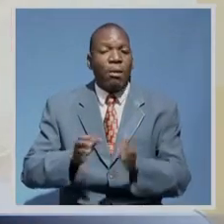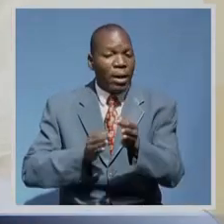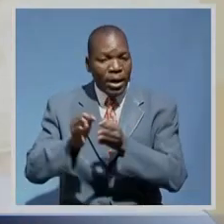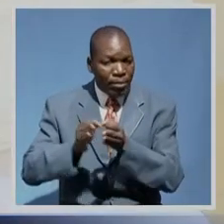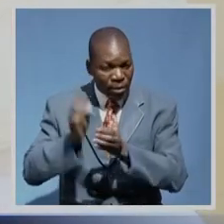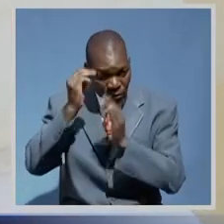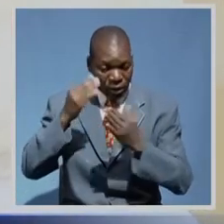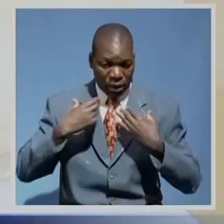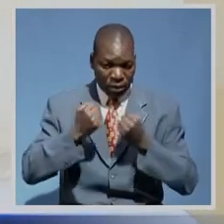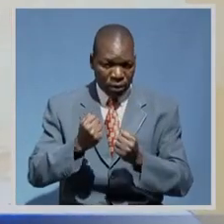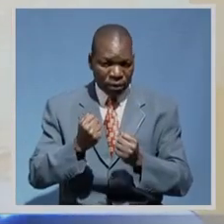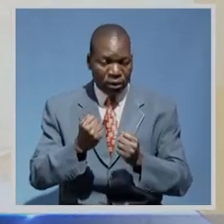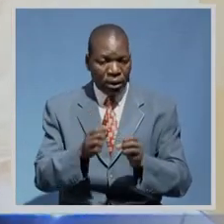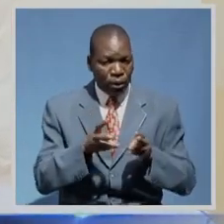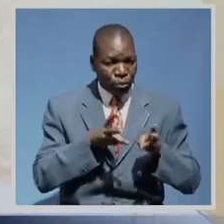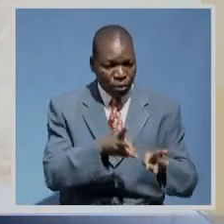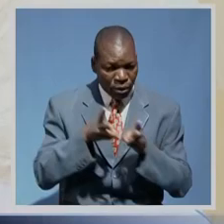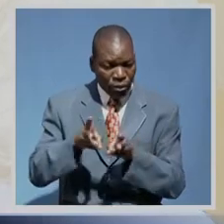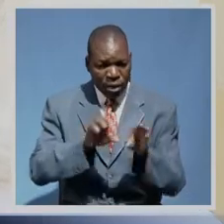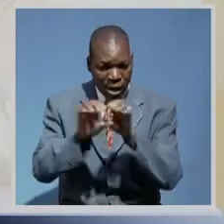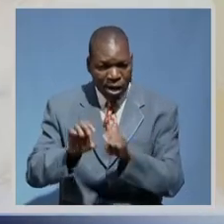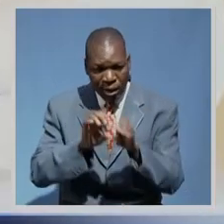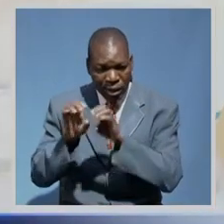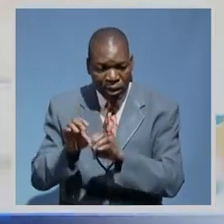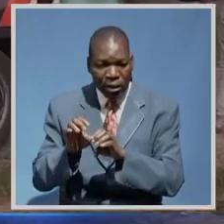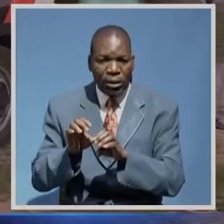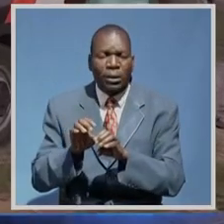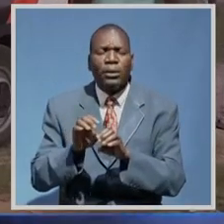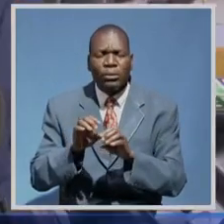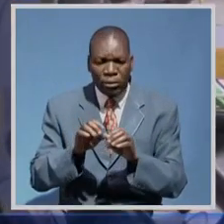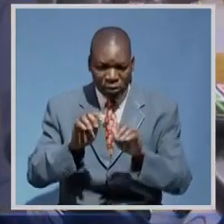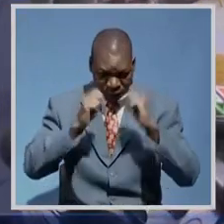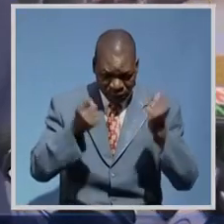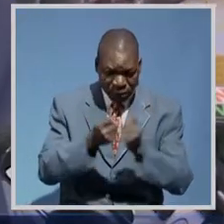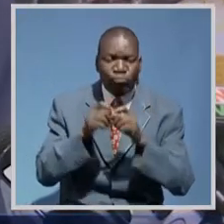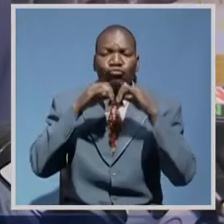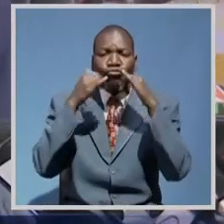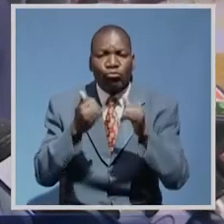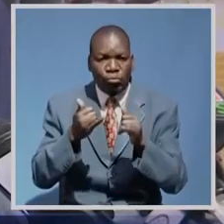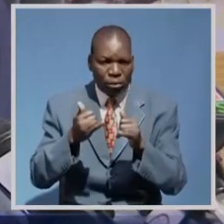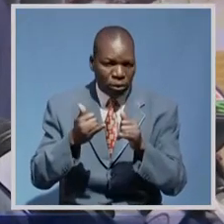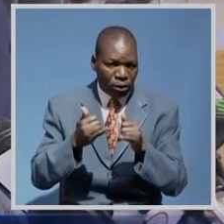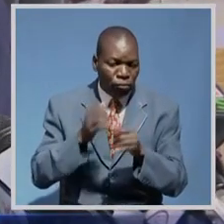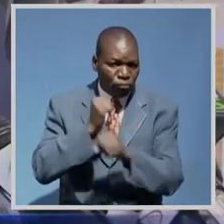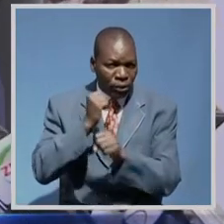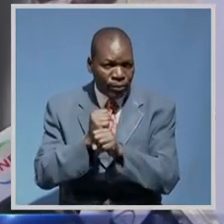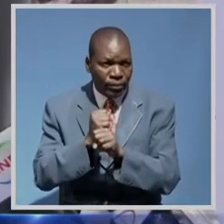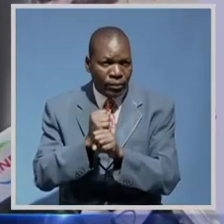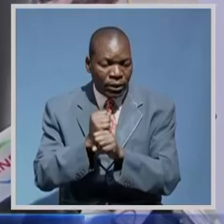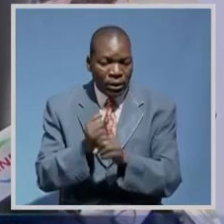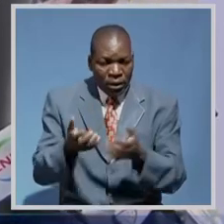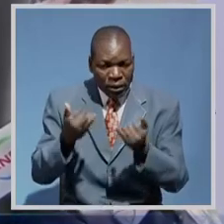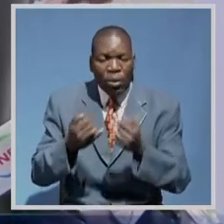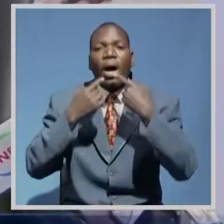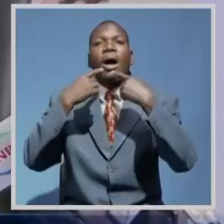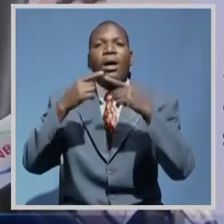this to the various interventions carried out by the multi-sectoral team. He said this when he gave the latest figures on